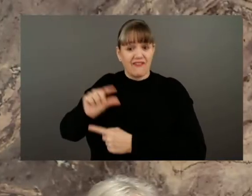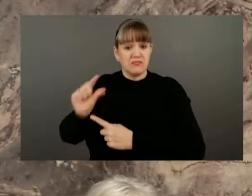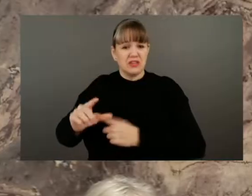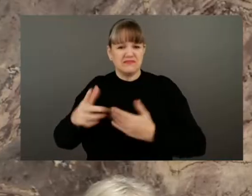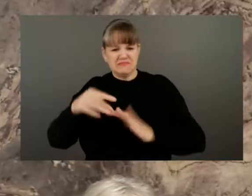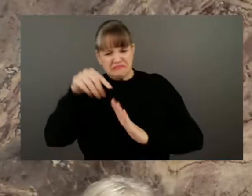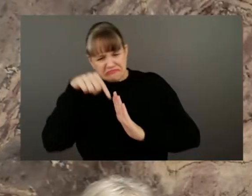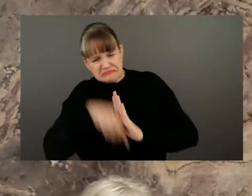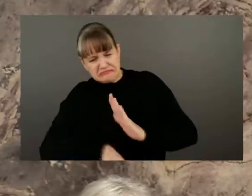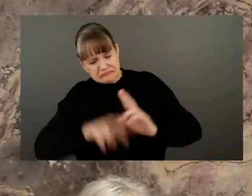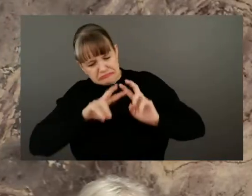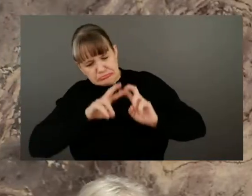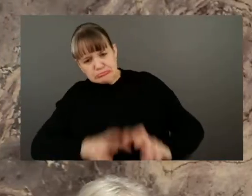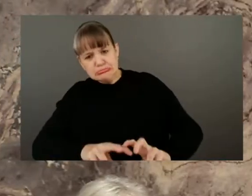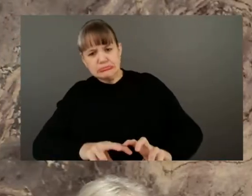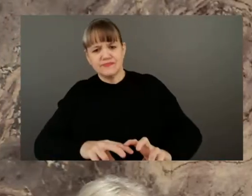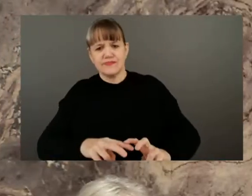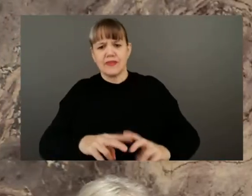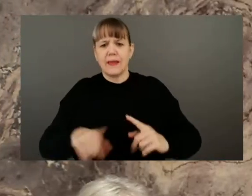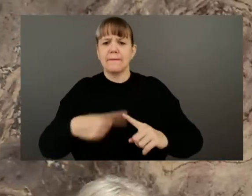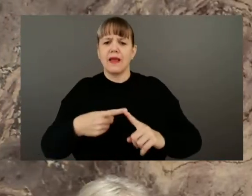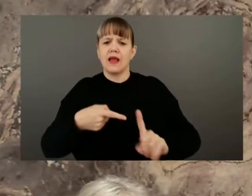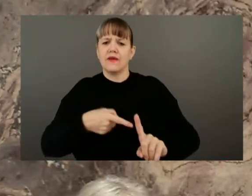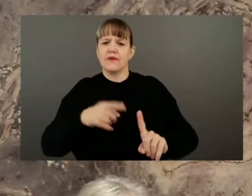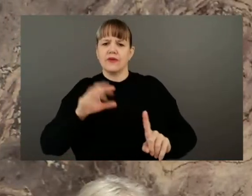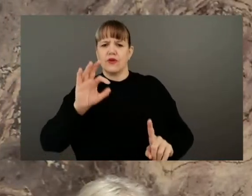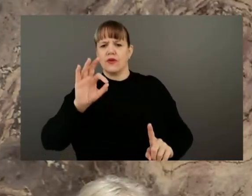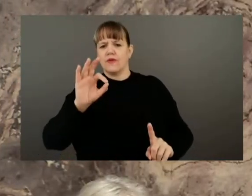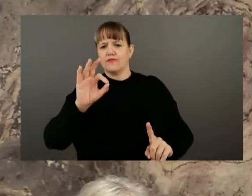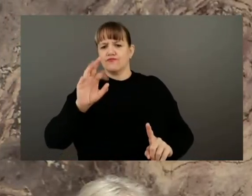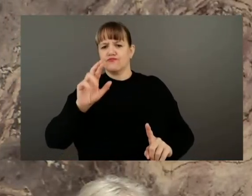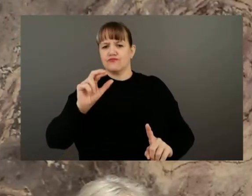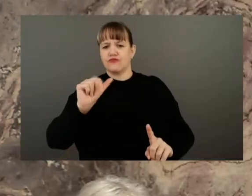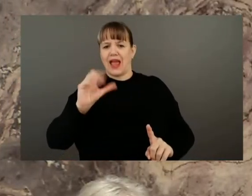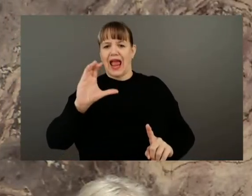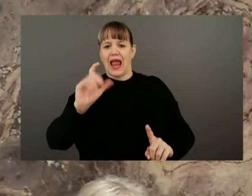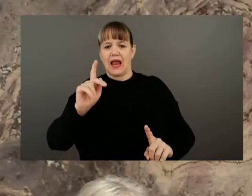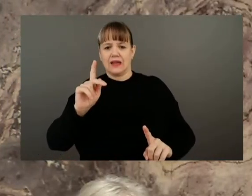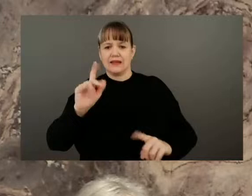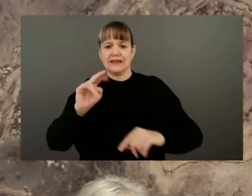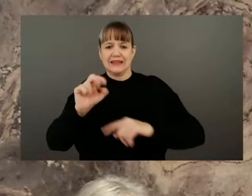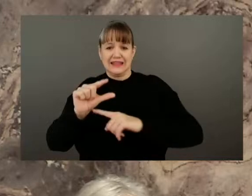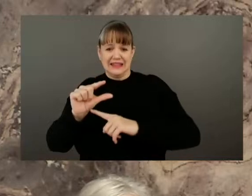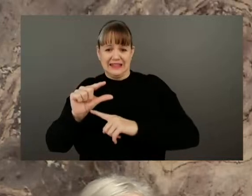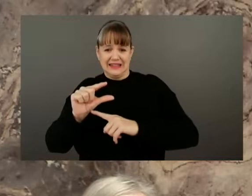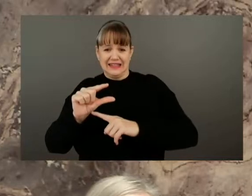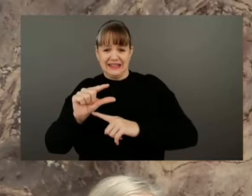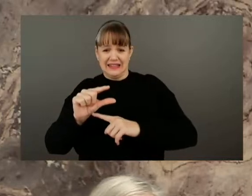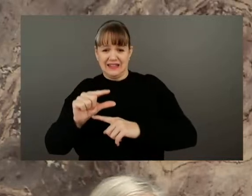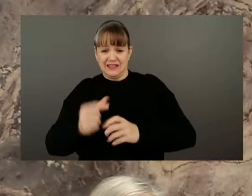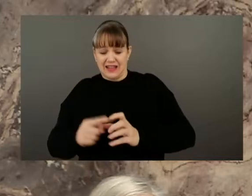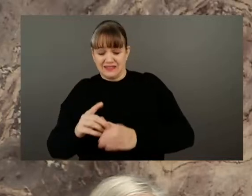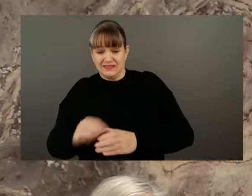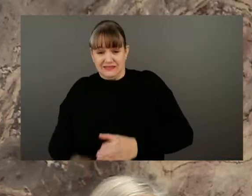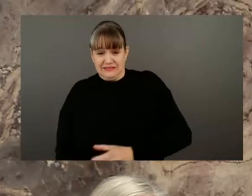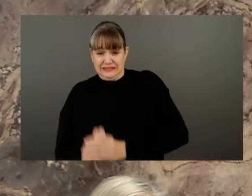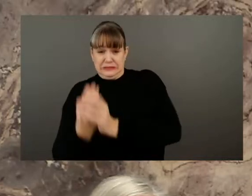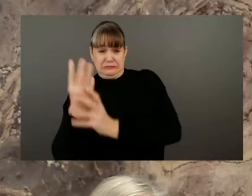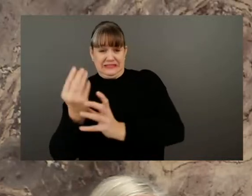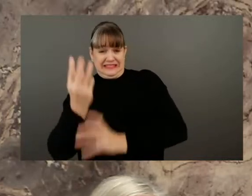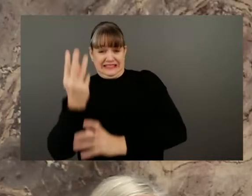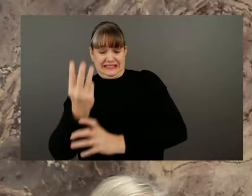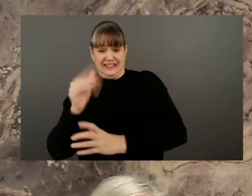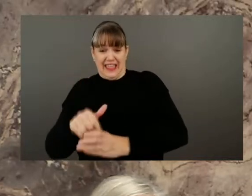Significant recommendations were made, and those recommendations have applied. He will know, refers to methane emissions, that British Columbia